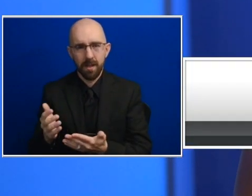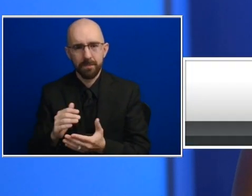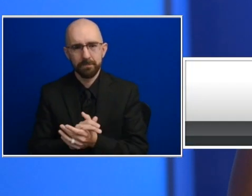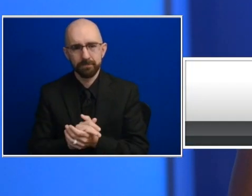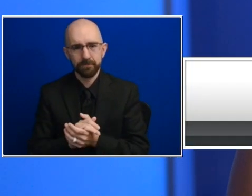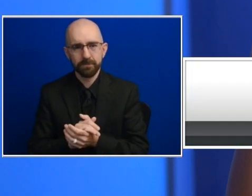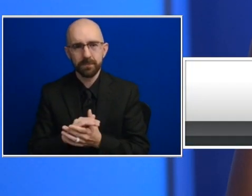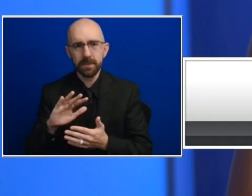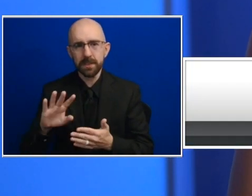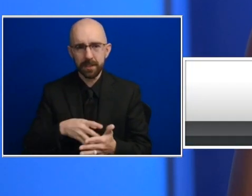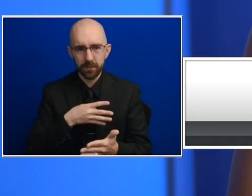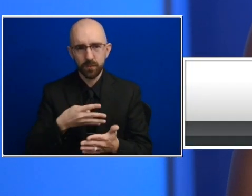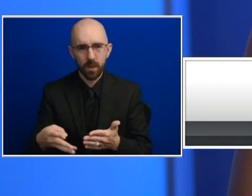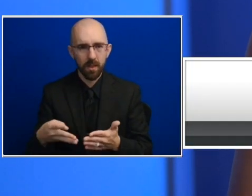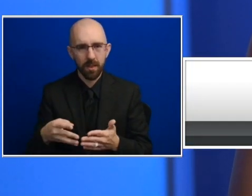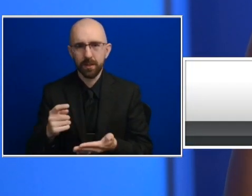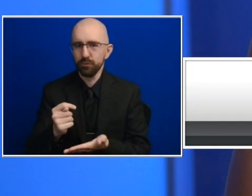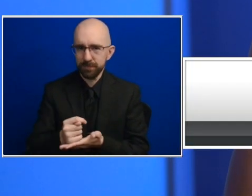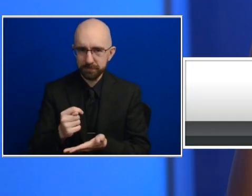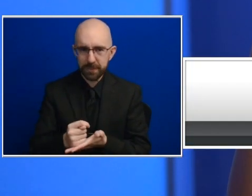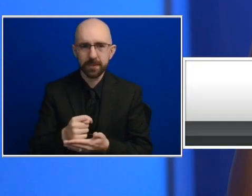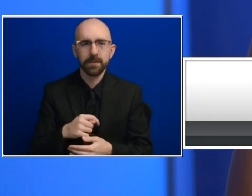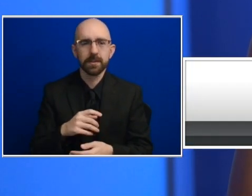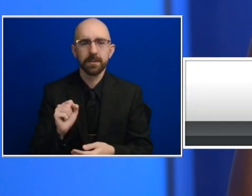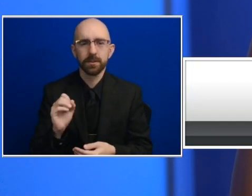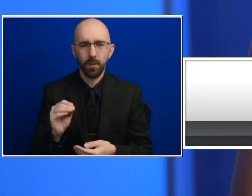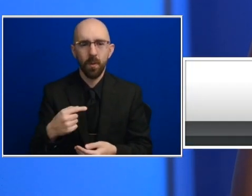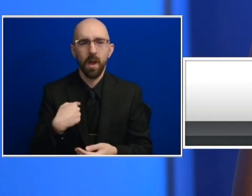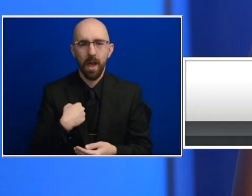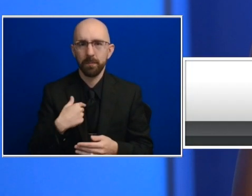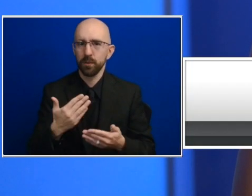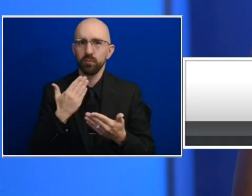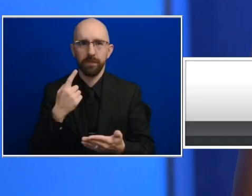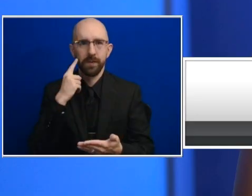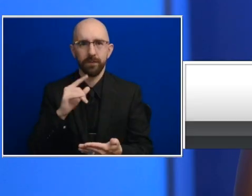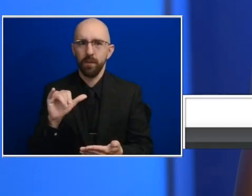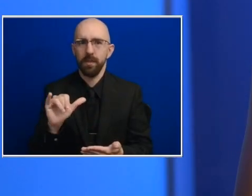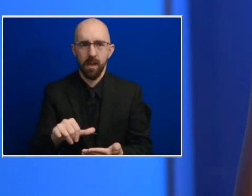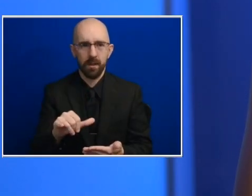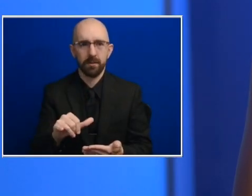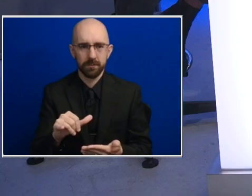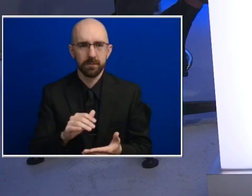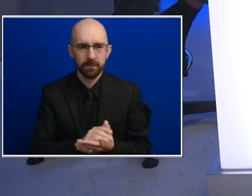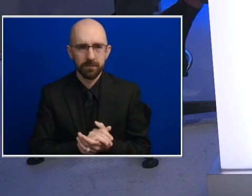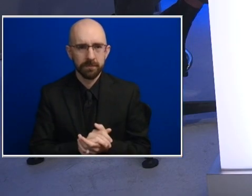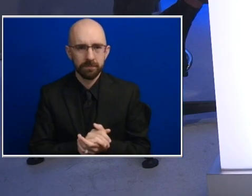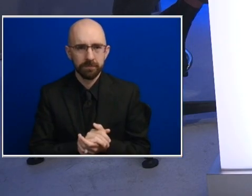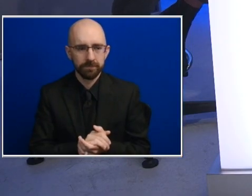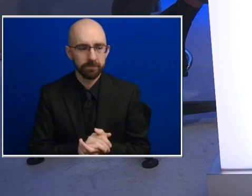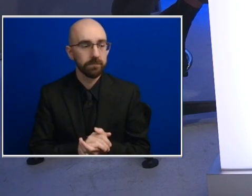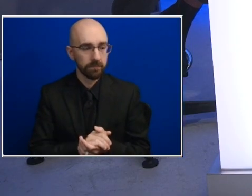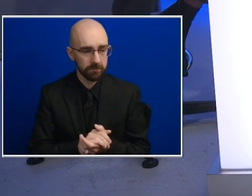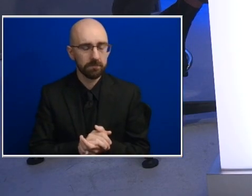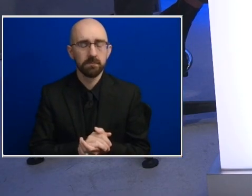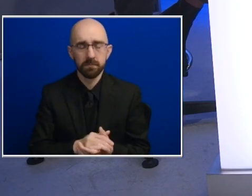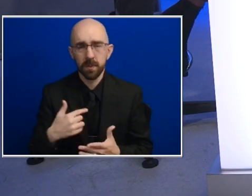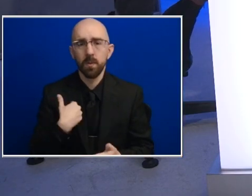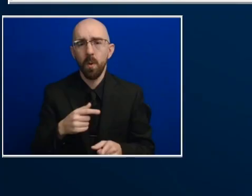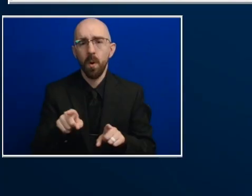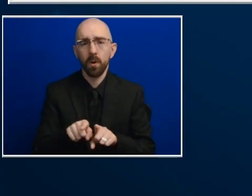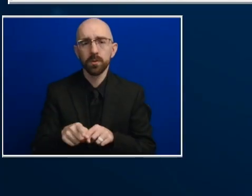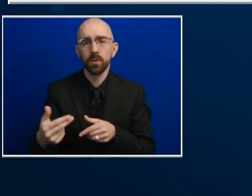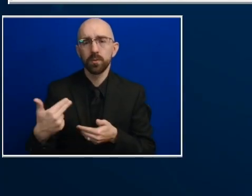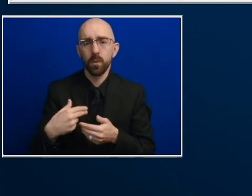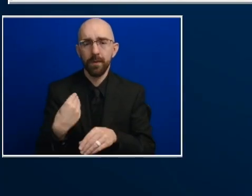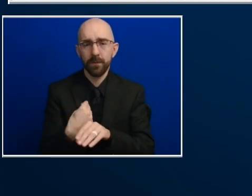scheduled treatment, so I'm grateful for where I am today. That's great. So we're also joined virtually by